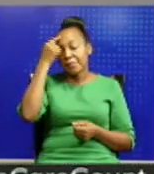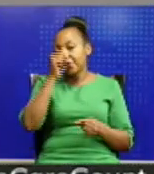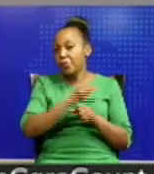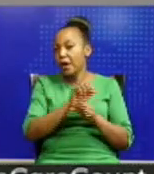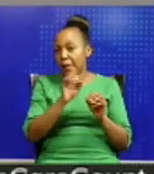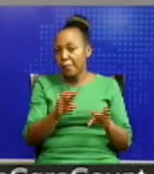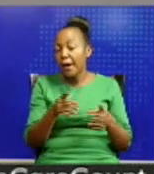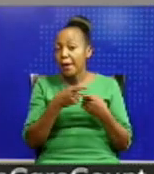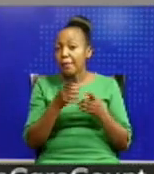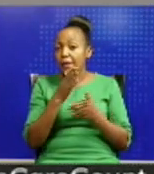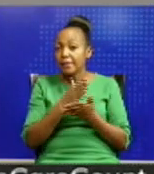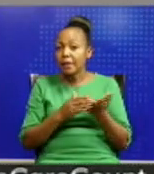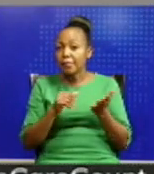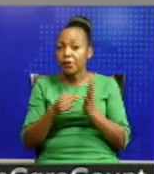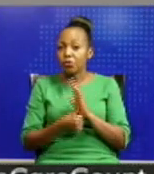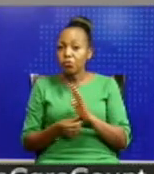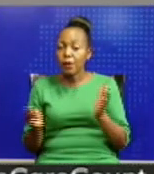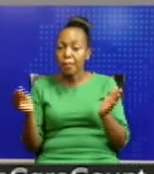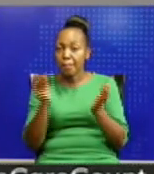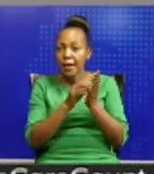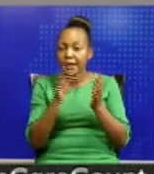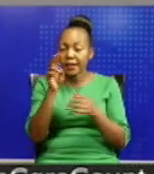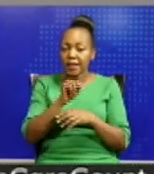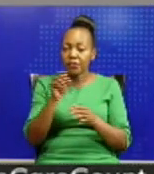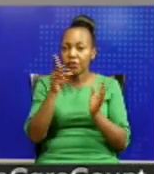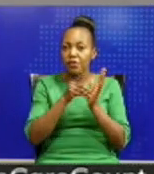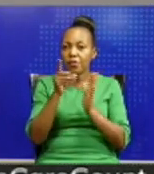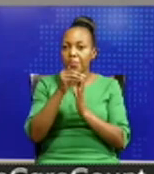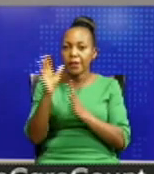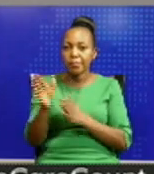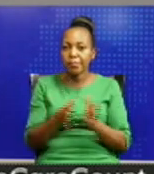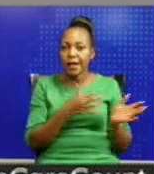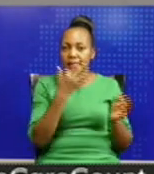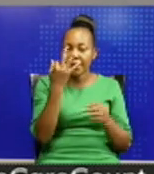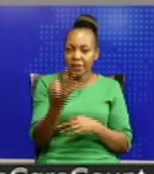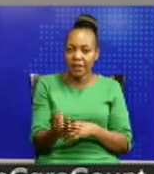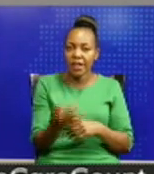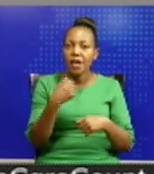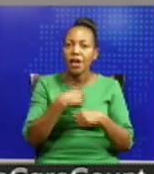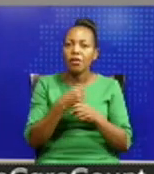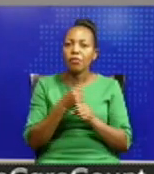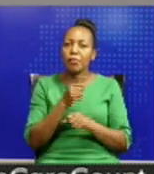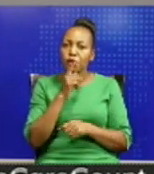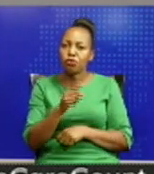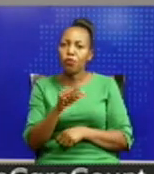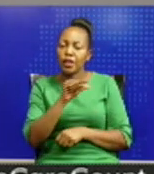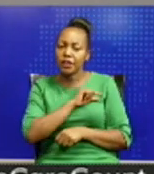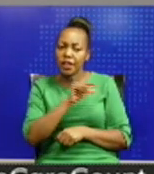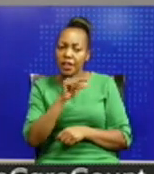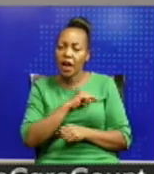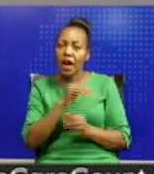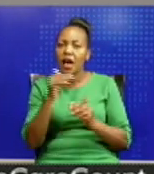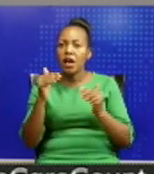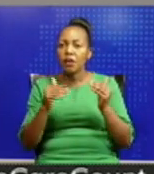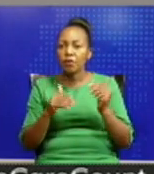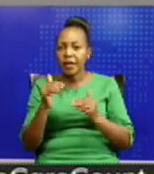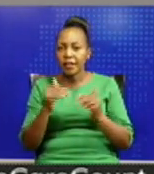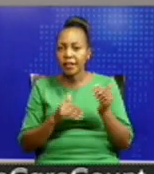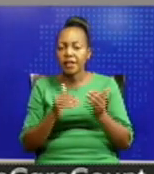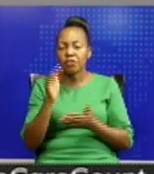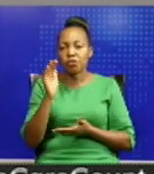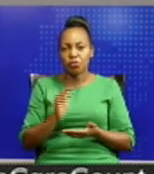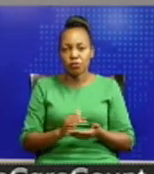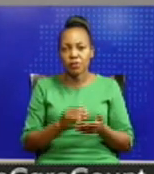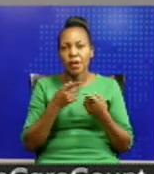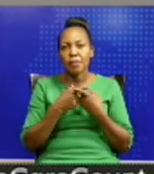these issues were inculcated in the National Development Plan 3 in a bid to actually ensure gender parity when it comes to unpaid care and domestic work.